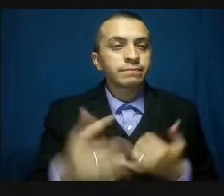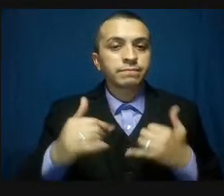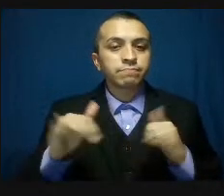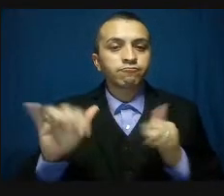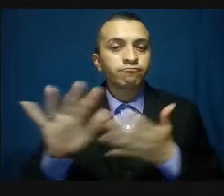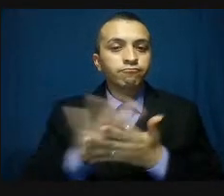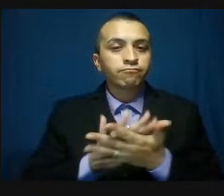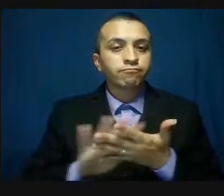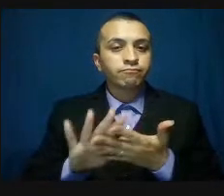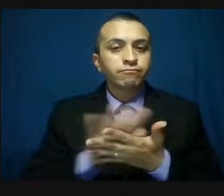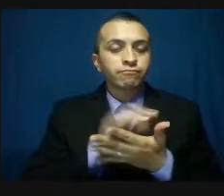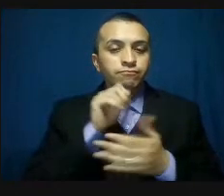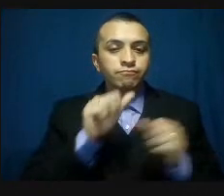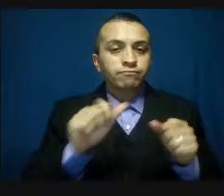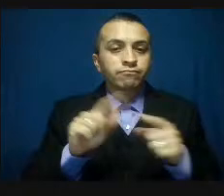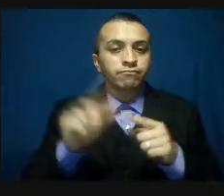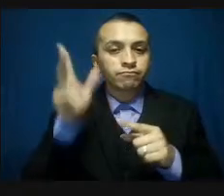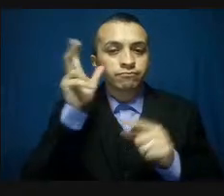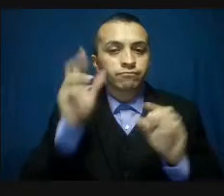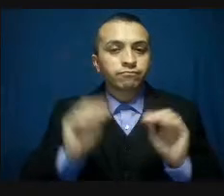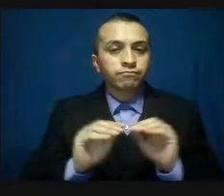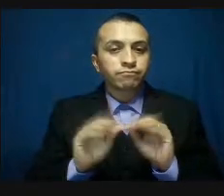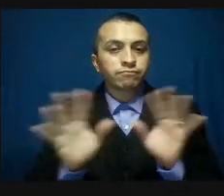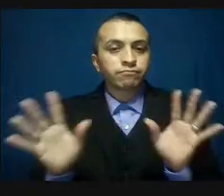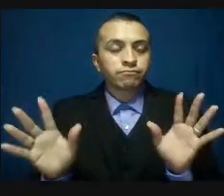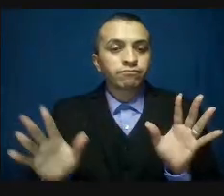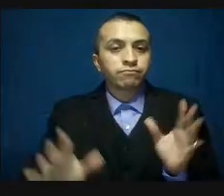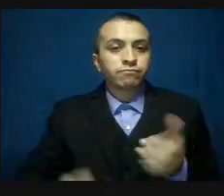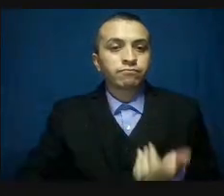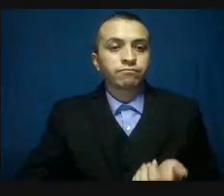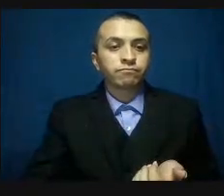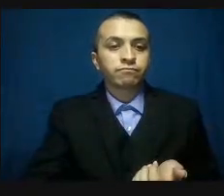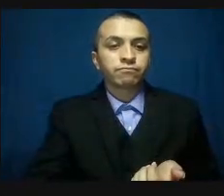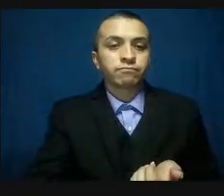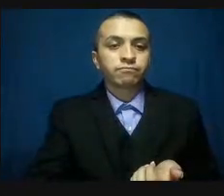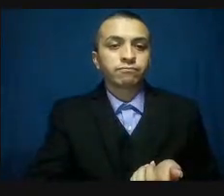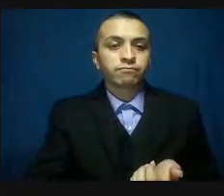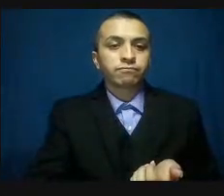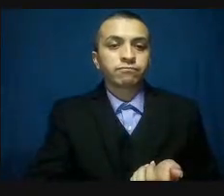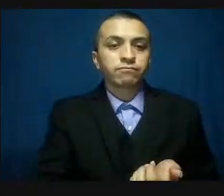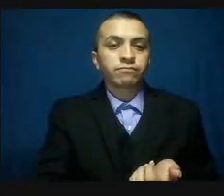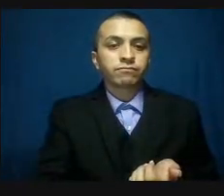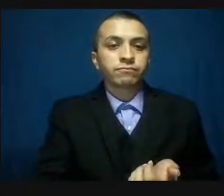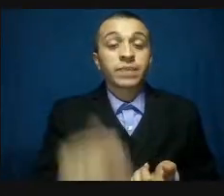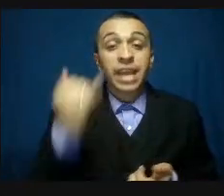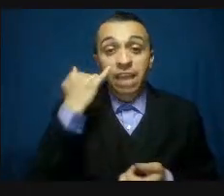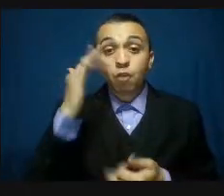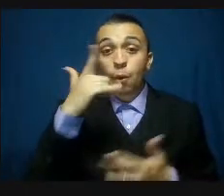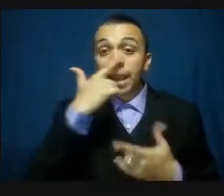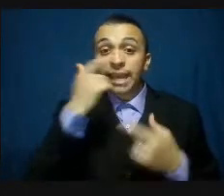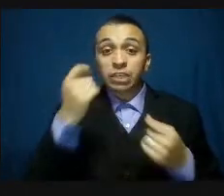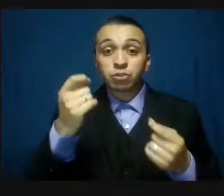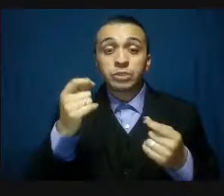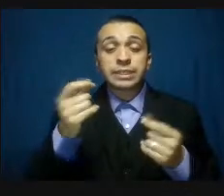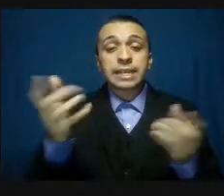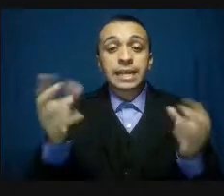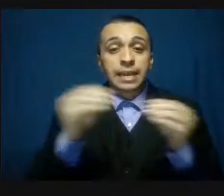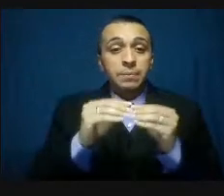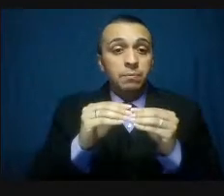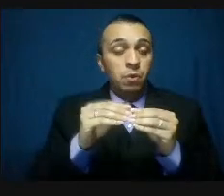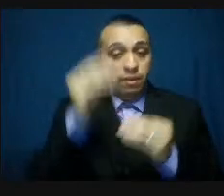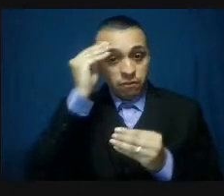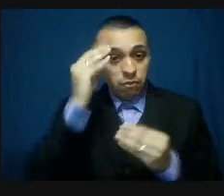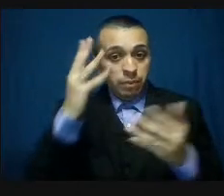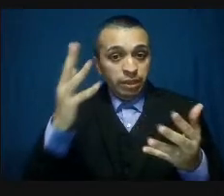those are areas where we have smoke monitors, and that's a good way to validate the data. If you're interested in getting a monitor out there, contact your local